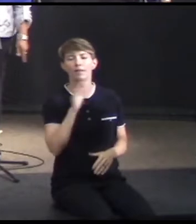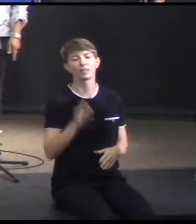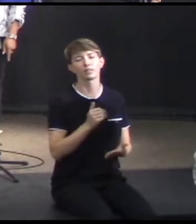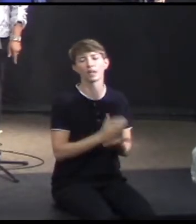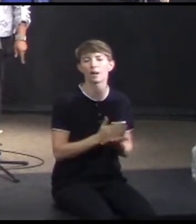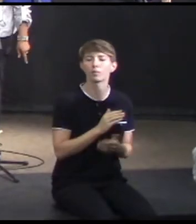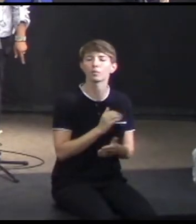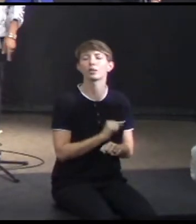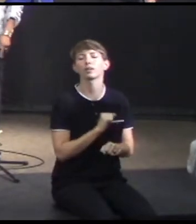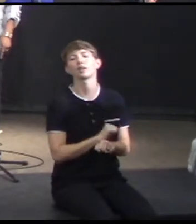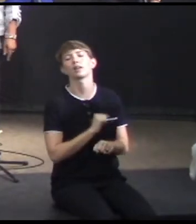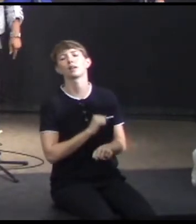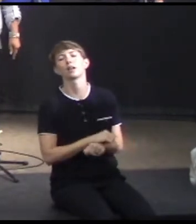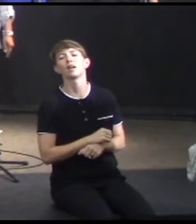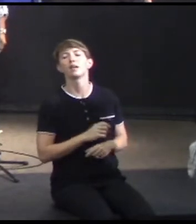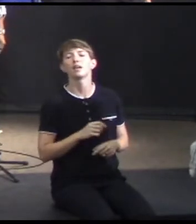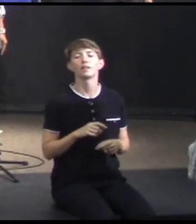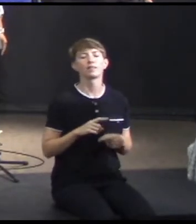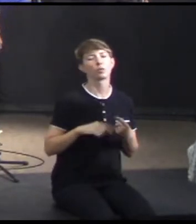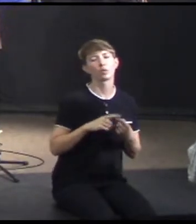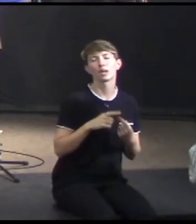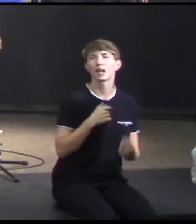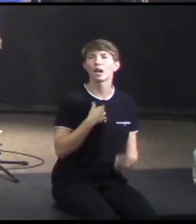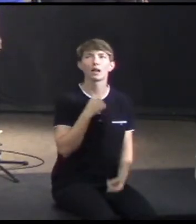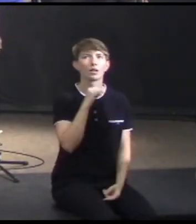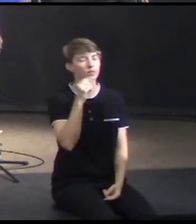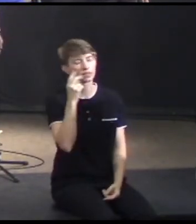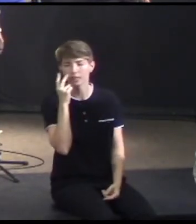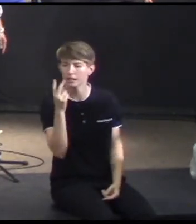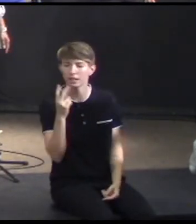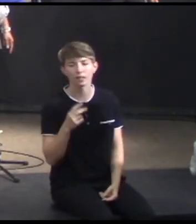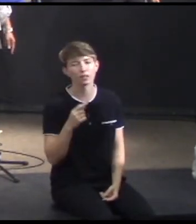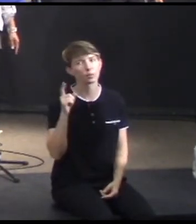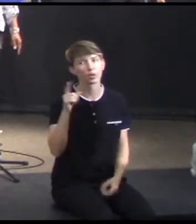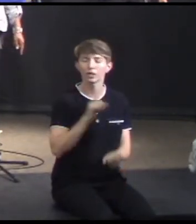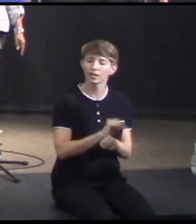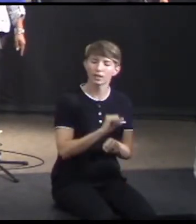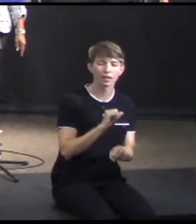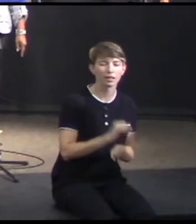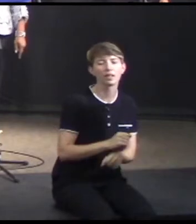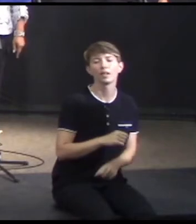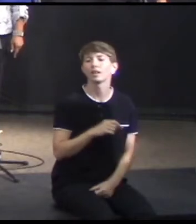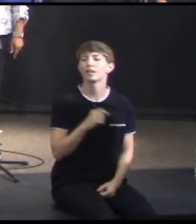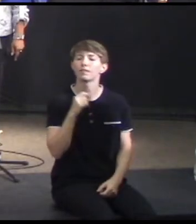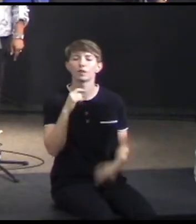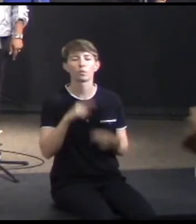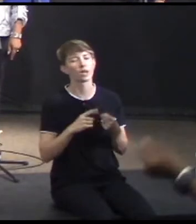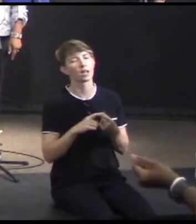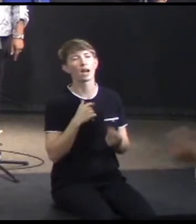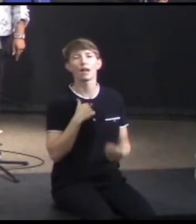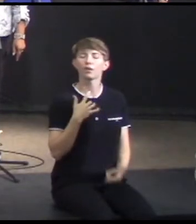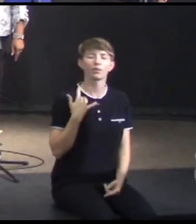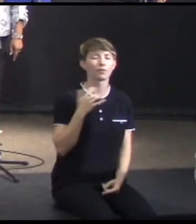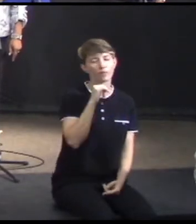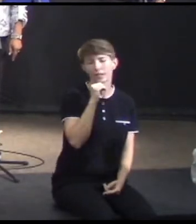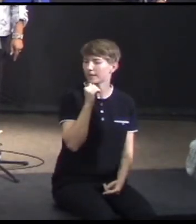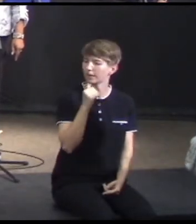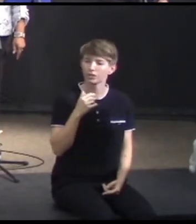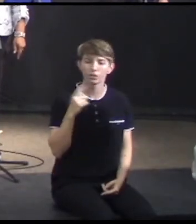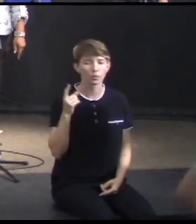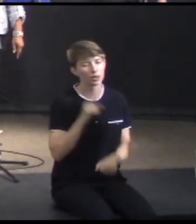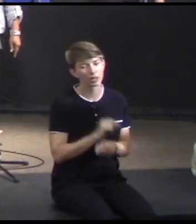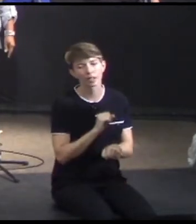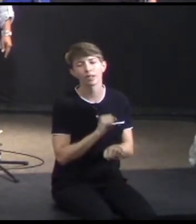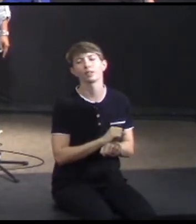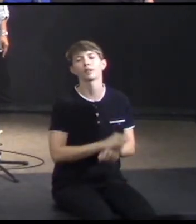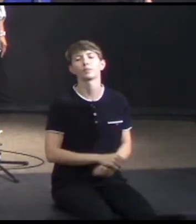you never stop. 'Cause even when I don't see it, you're working. Even when I don't feel it,